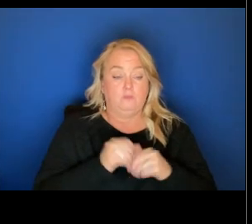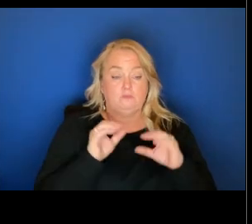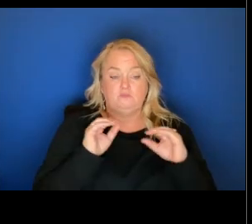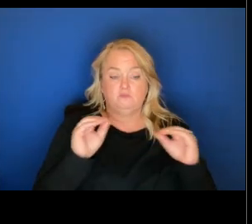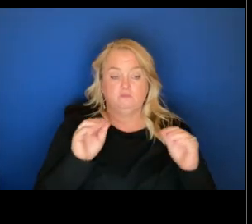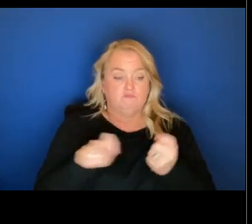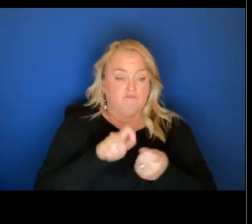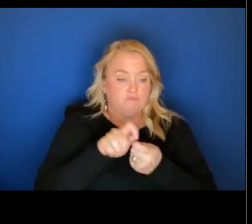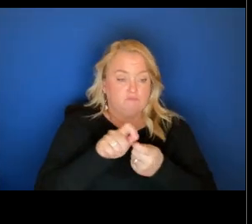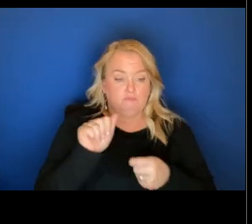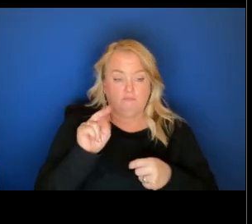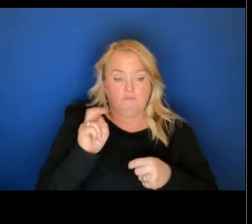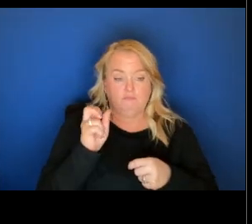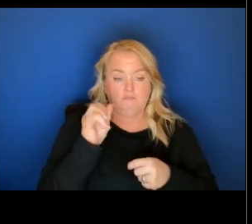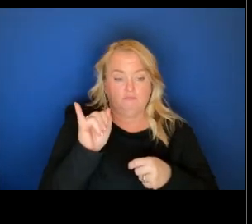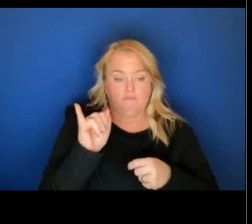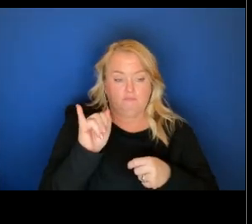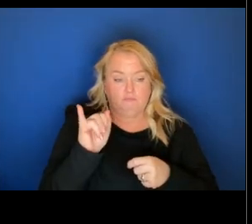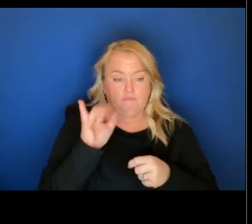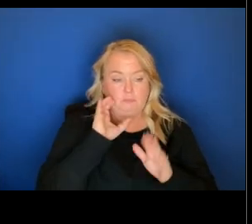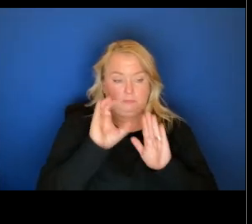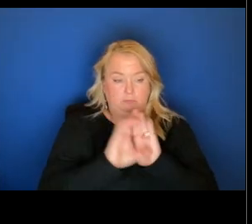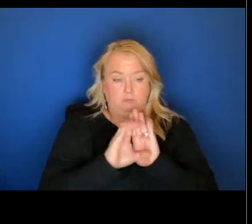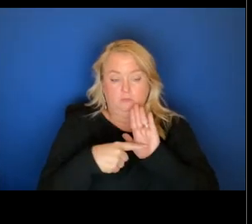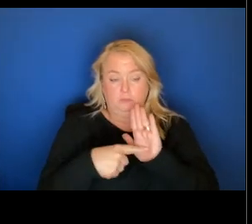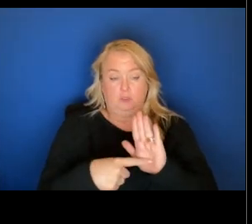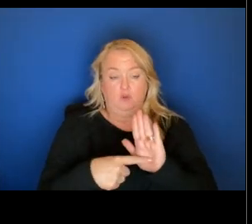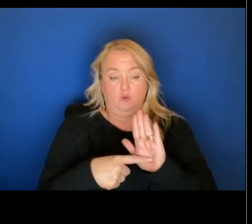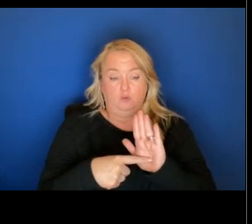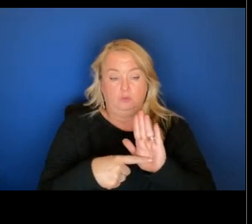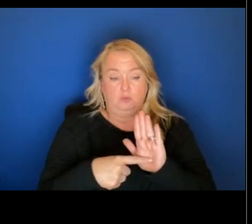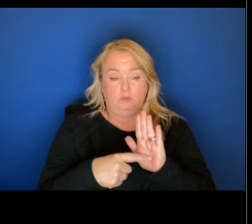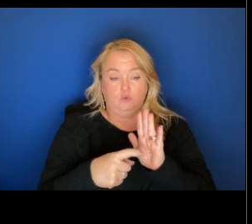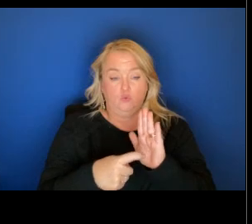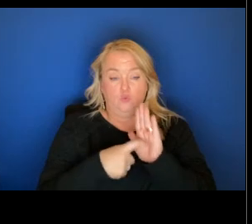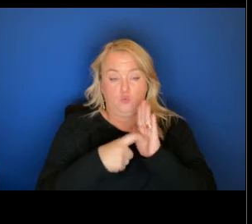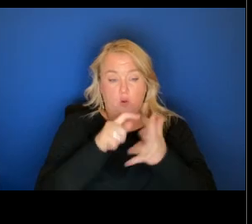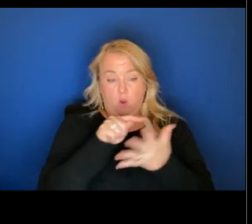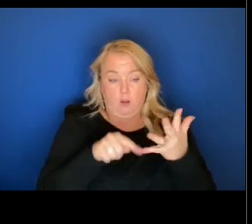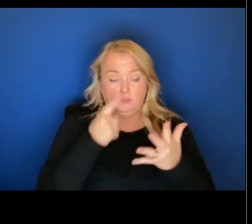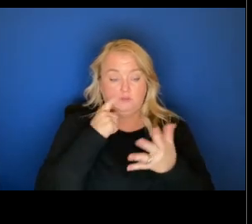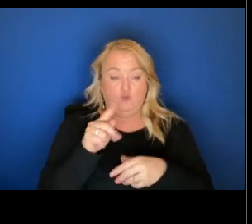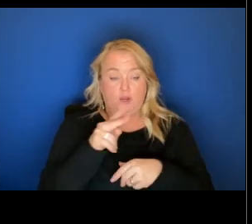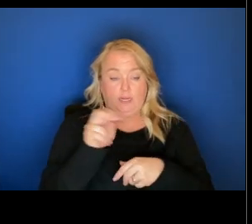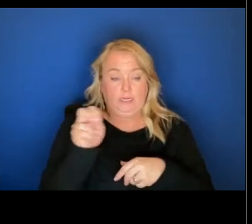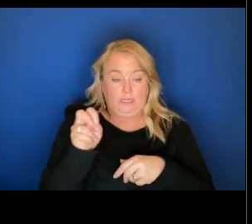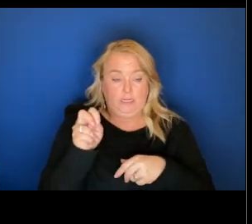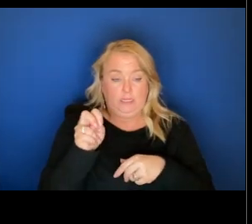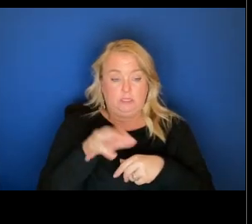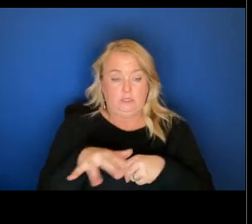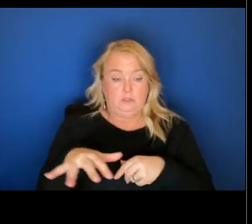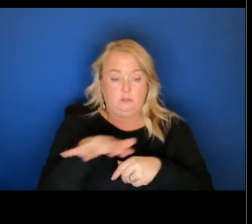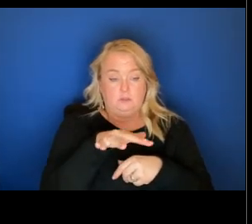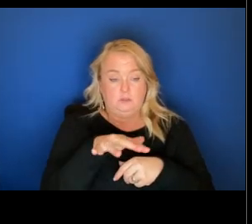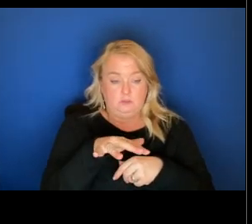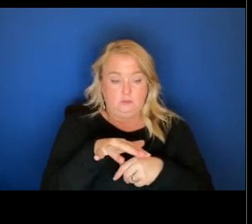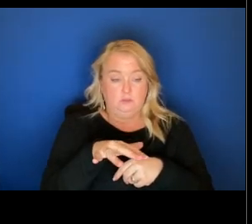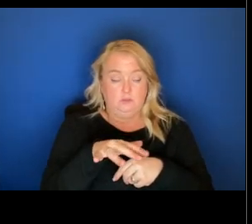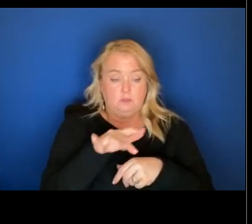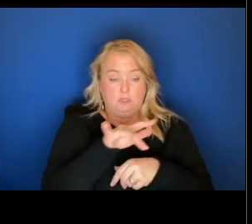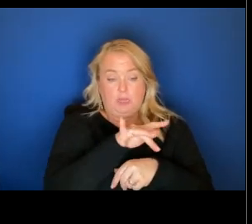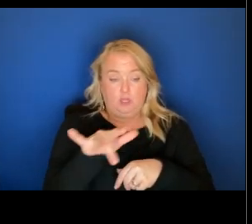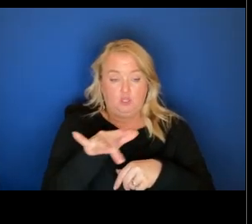Since no specific ANSI figure delineates the requirements for knee space clearance